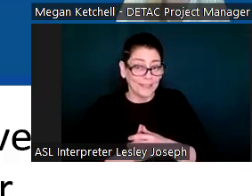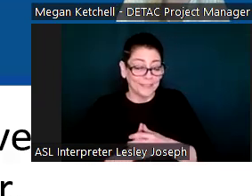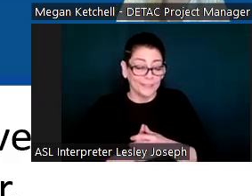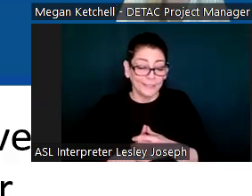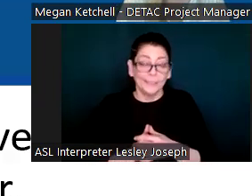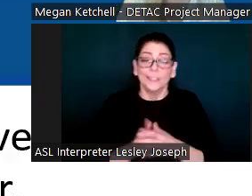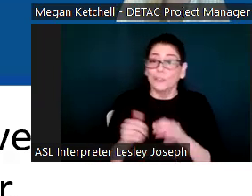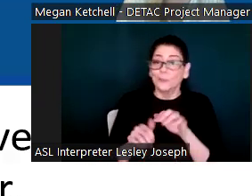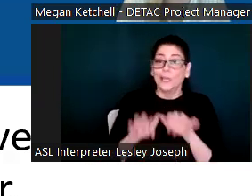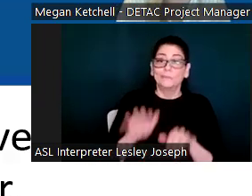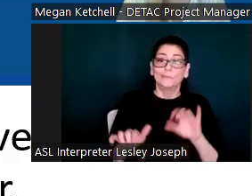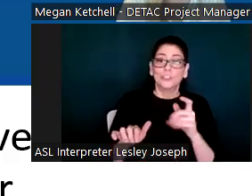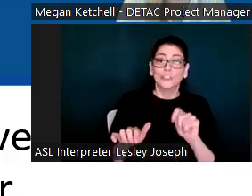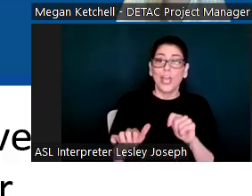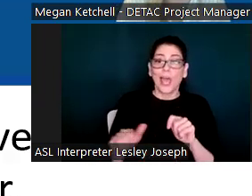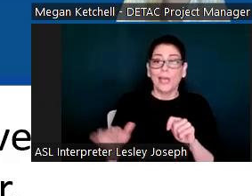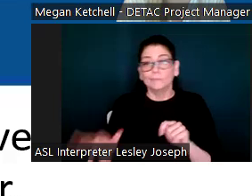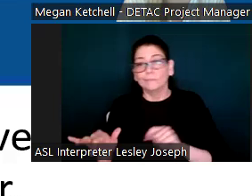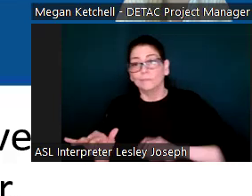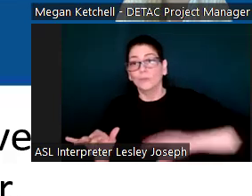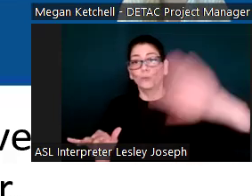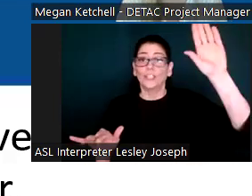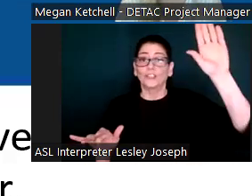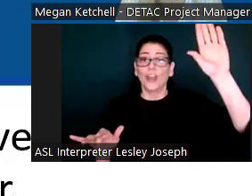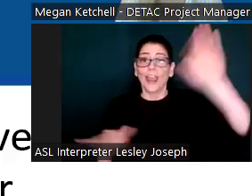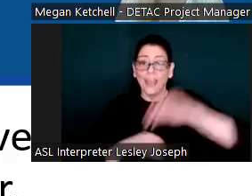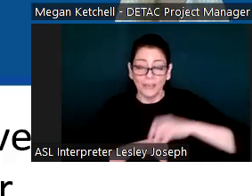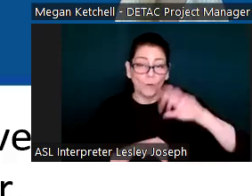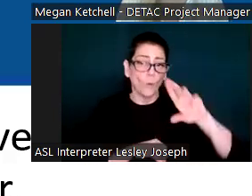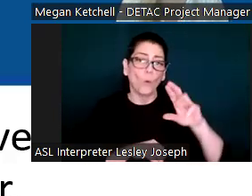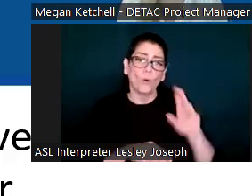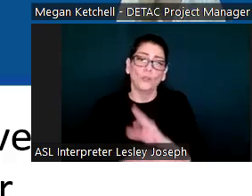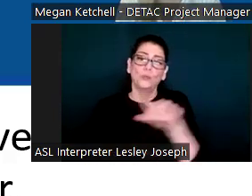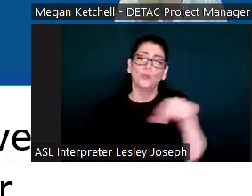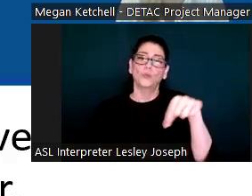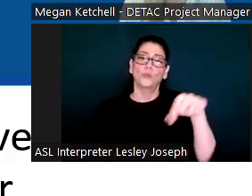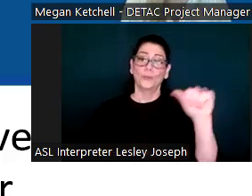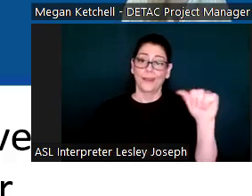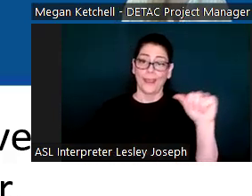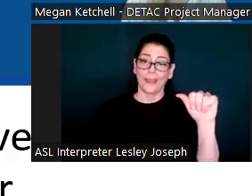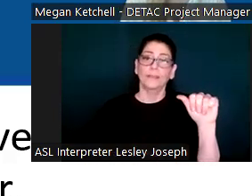hand, and we'll take you off mute, or you can use the Q&A pod to ask questions.